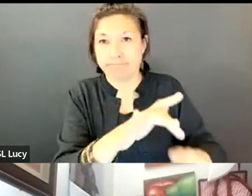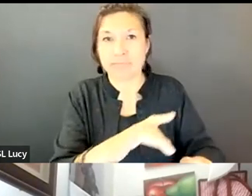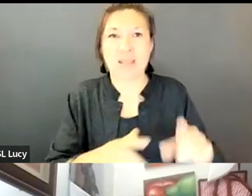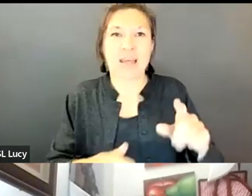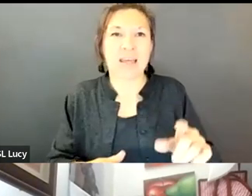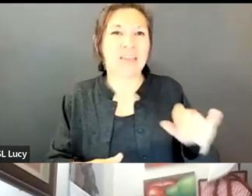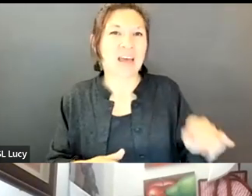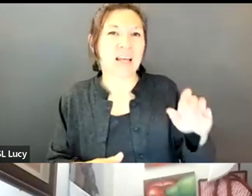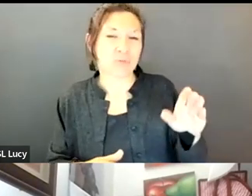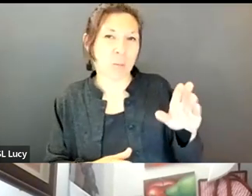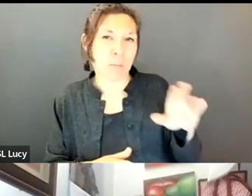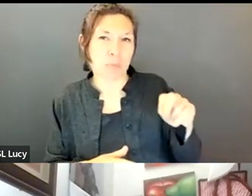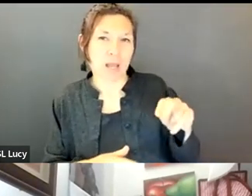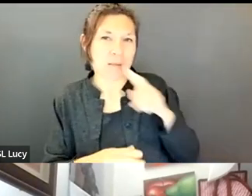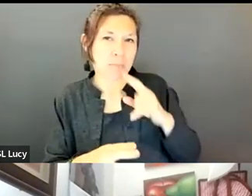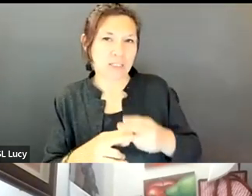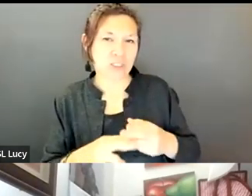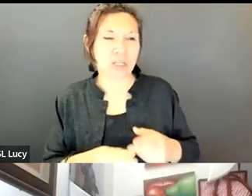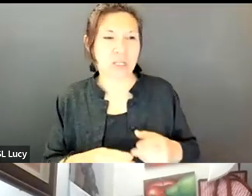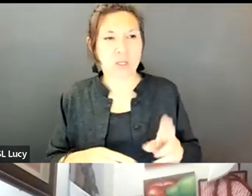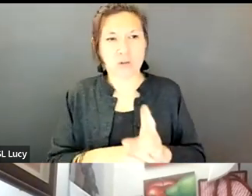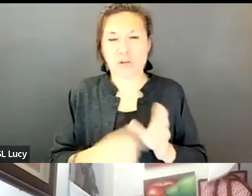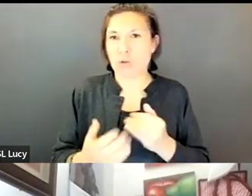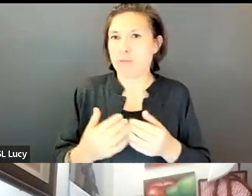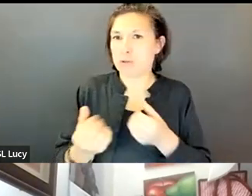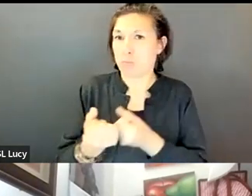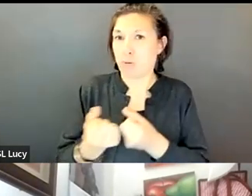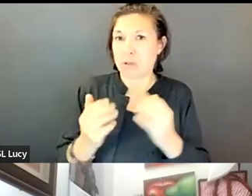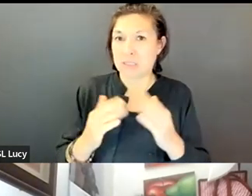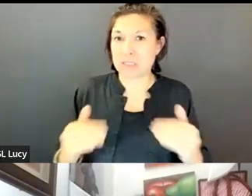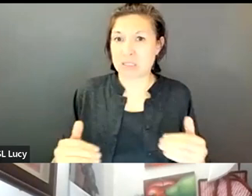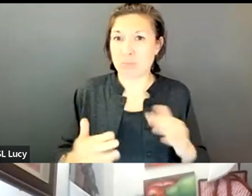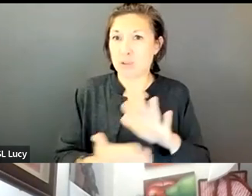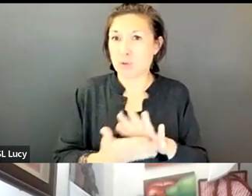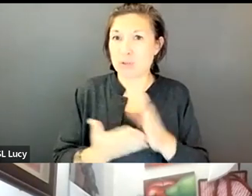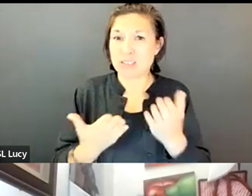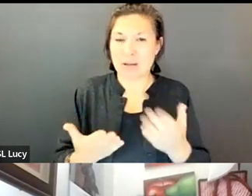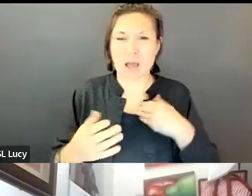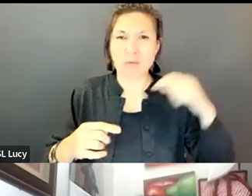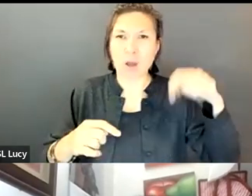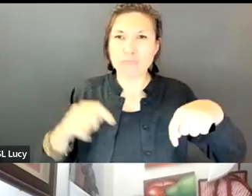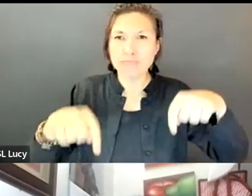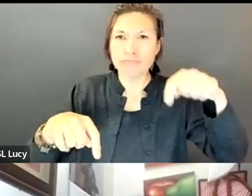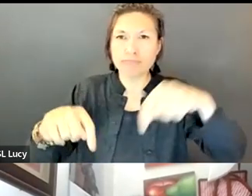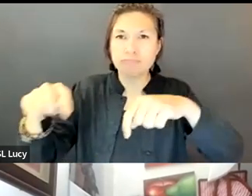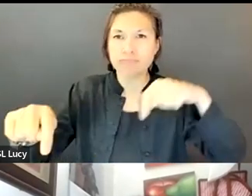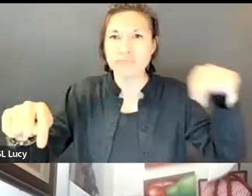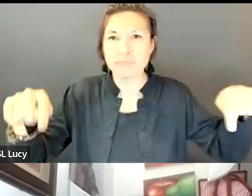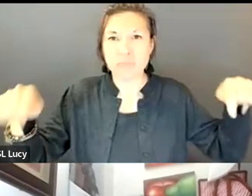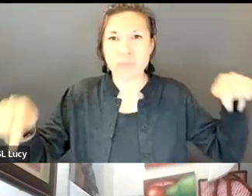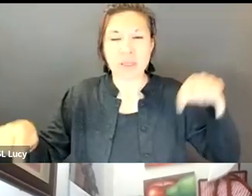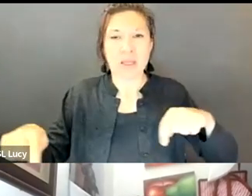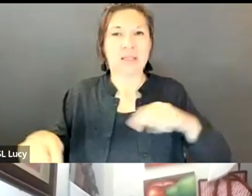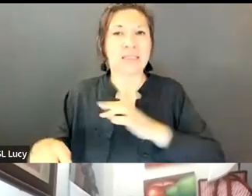to is it's really using the support system that we have at the school that's comprised of a lot of these different support